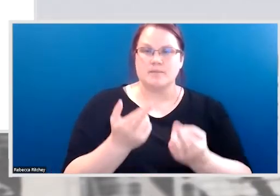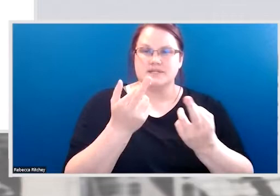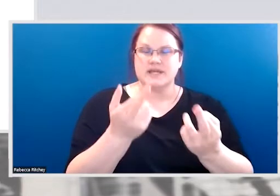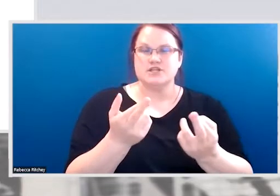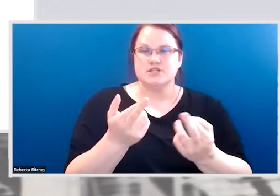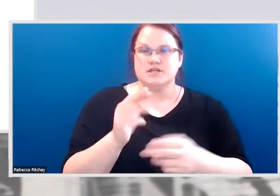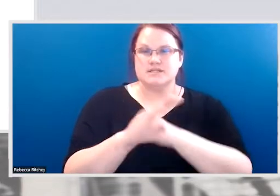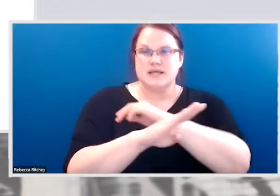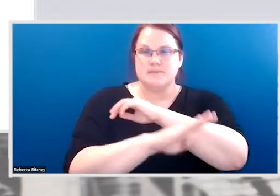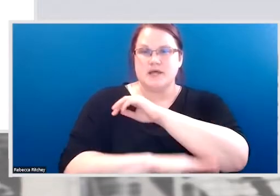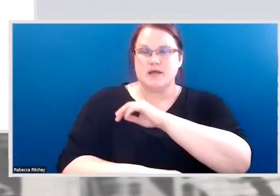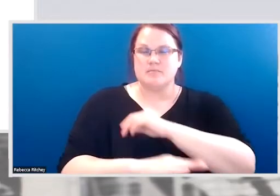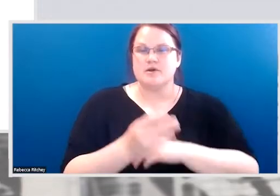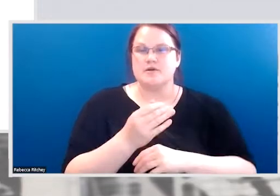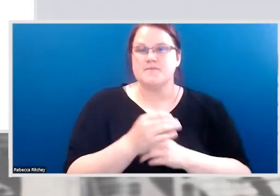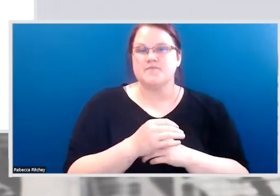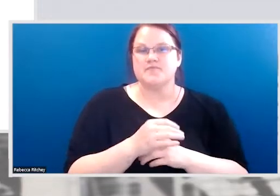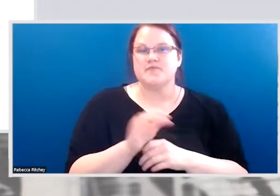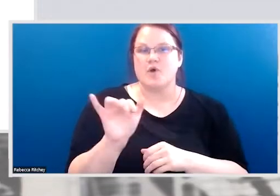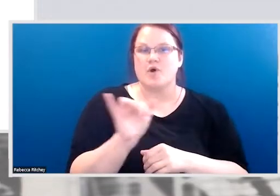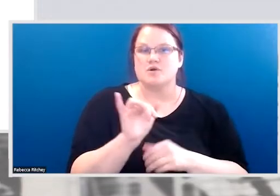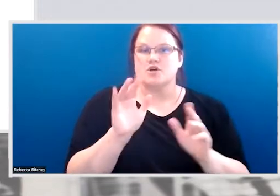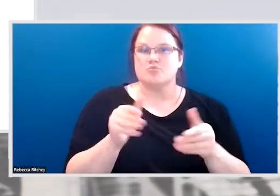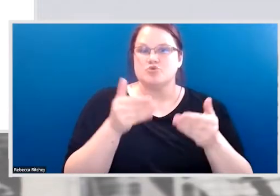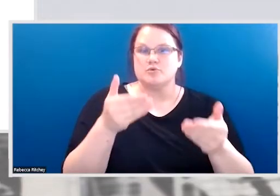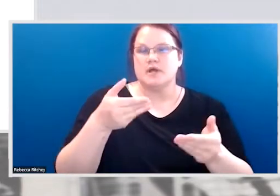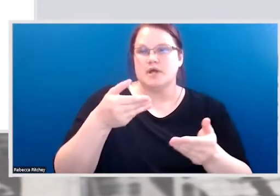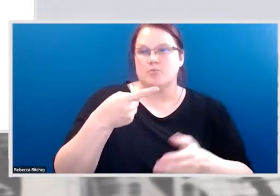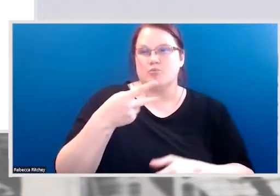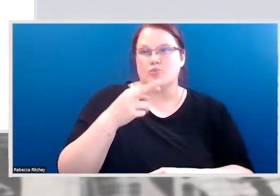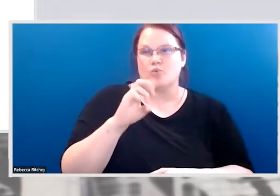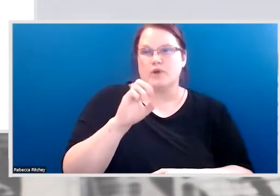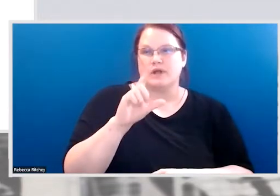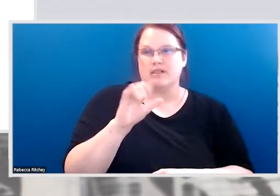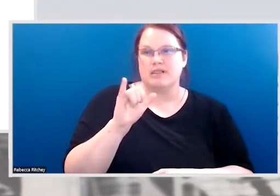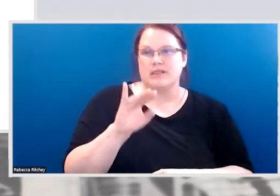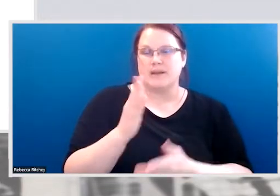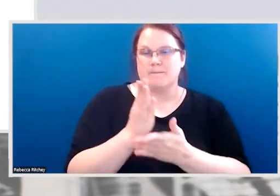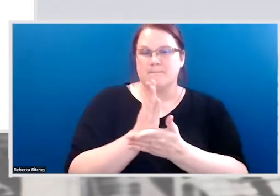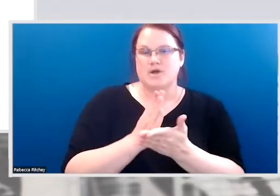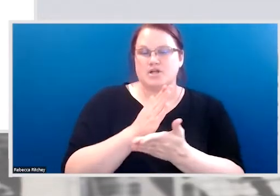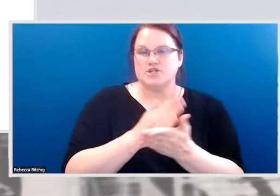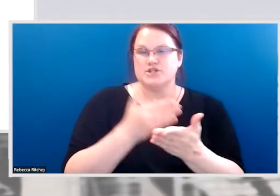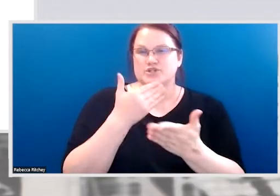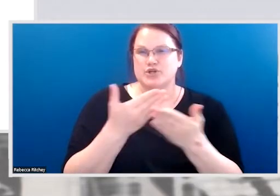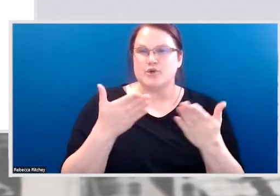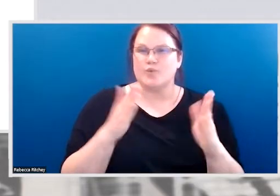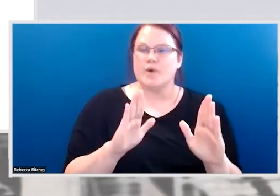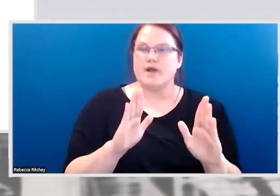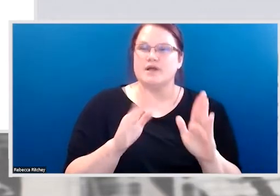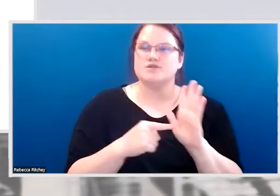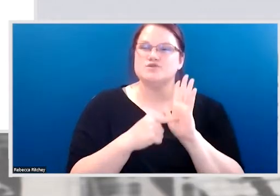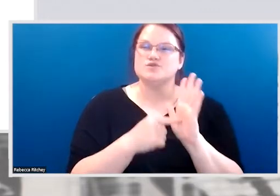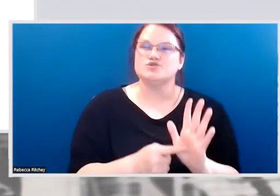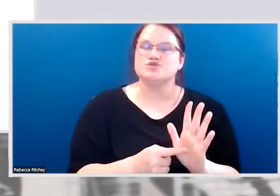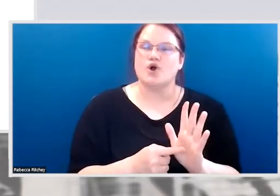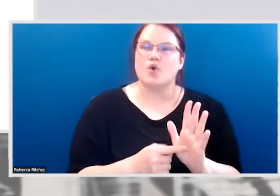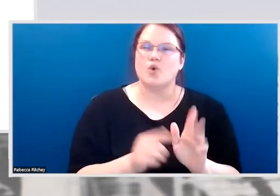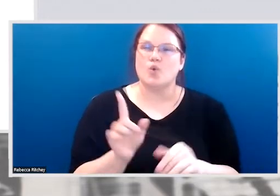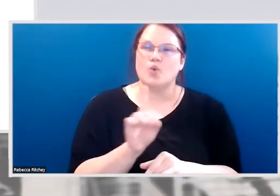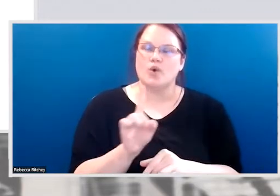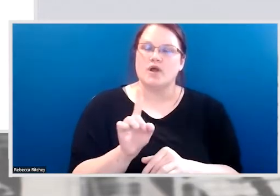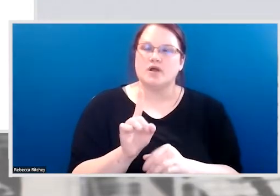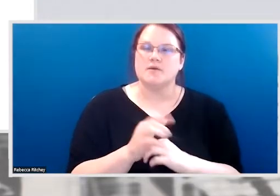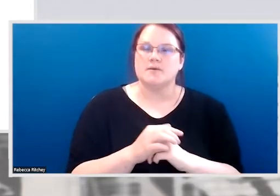in September, a few weeks later, the mayor proposes a preliminary budget. That is a great way to kind of express where we are in terms